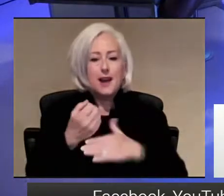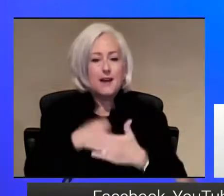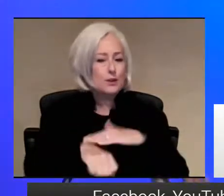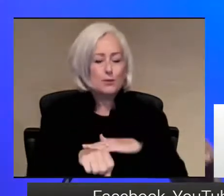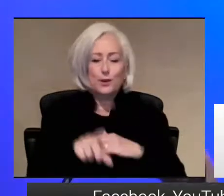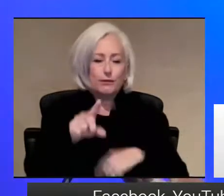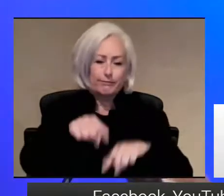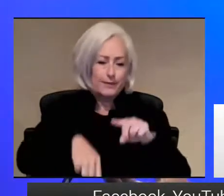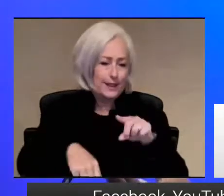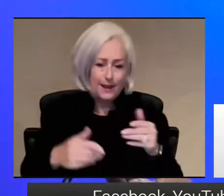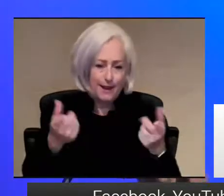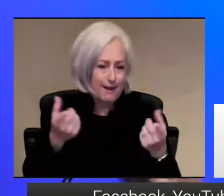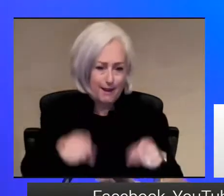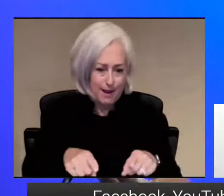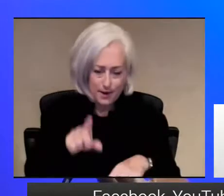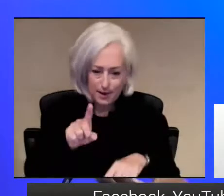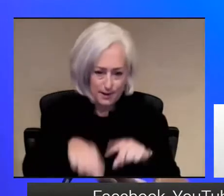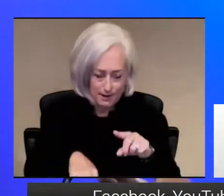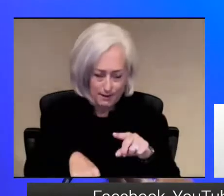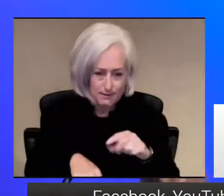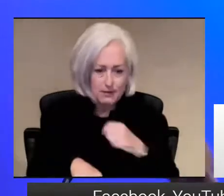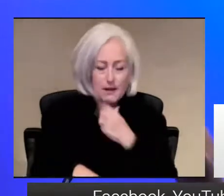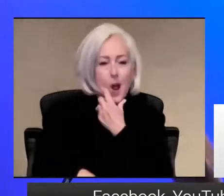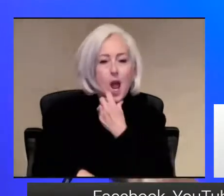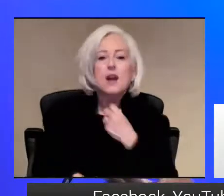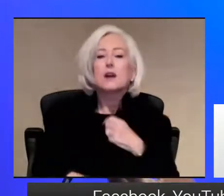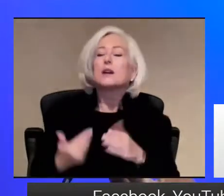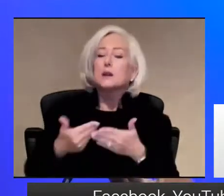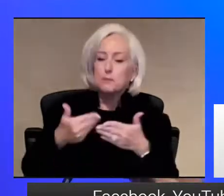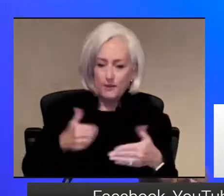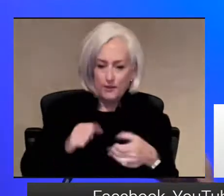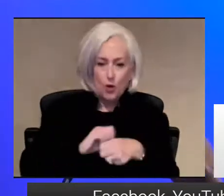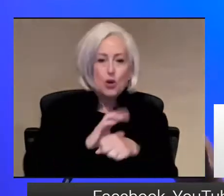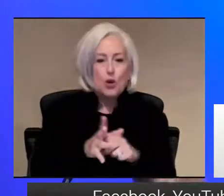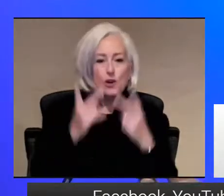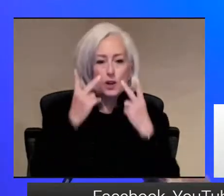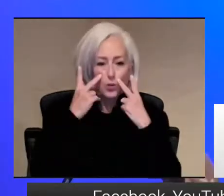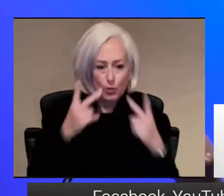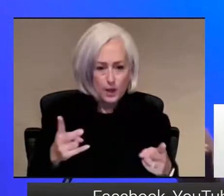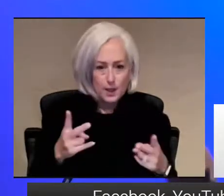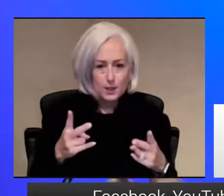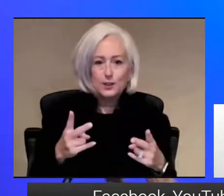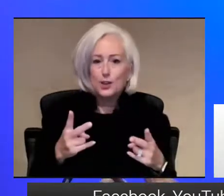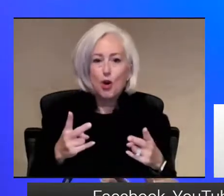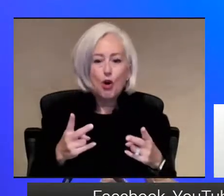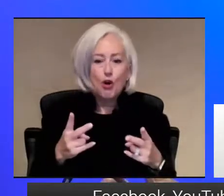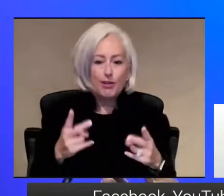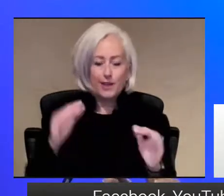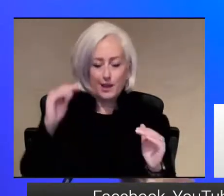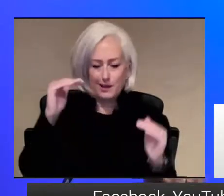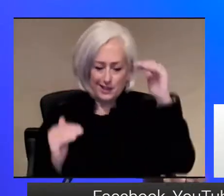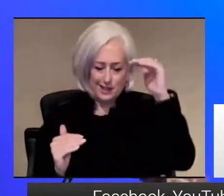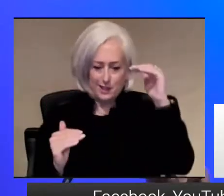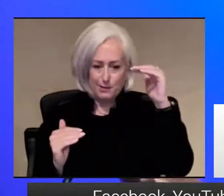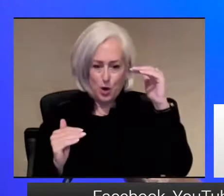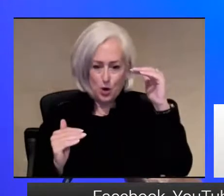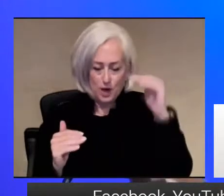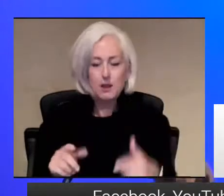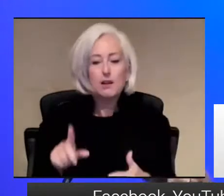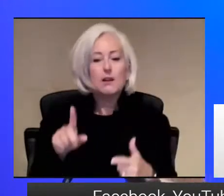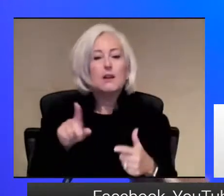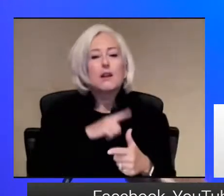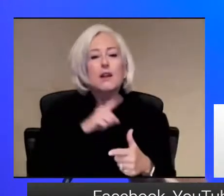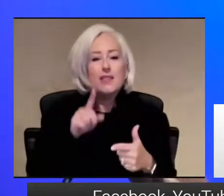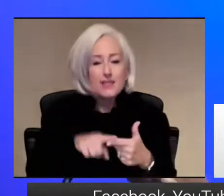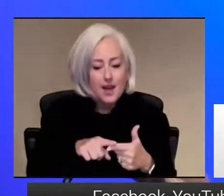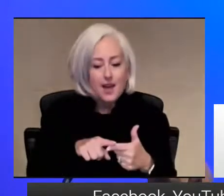before COVID, right? So before COVID, we saw these stark disparities, we saw the stress, and then COVID exacerbated those issues, but also highlighted